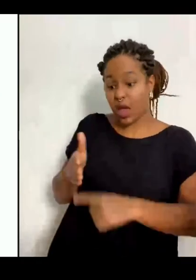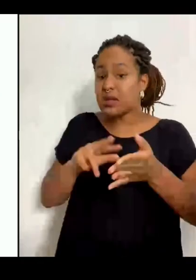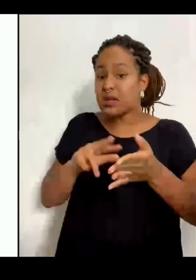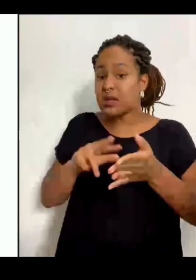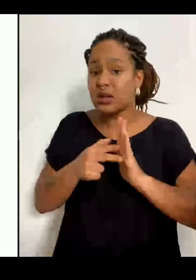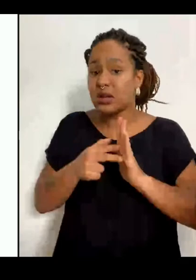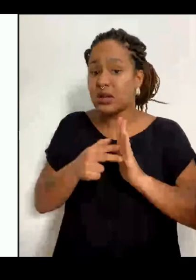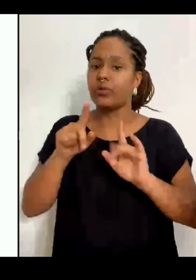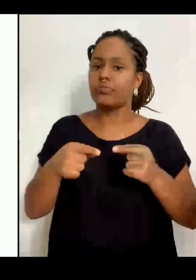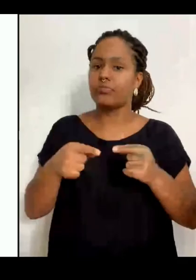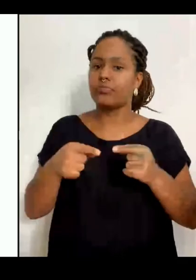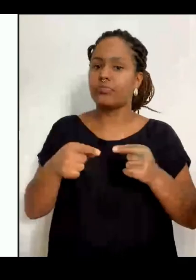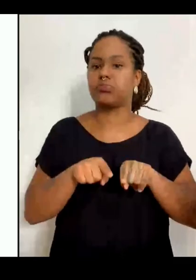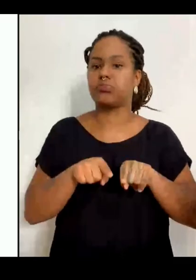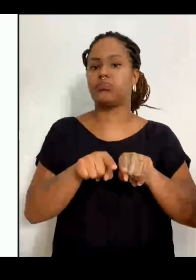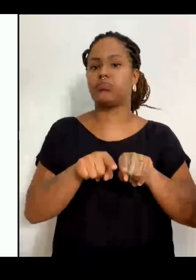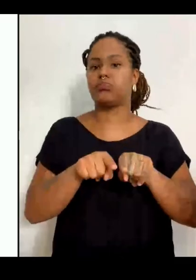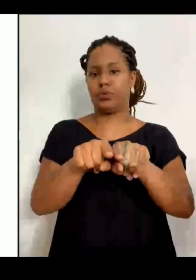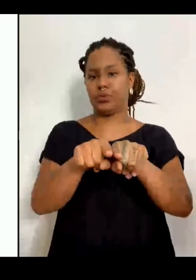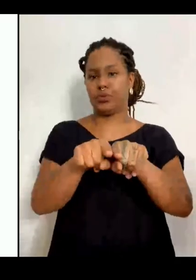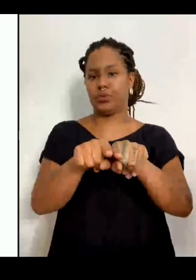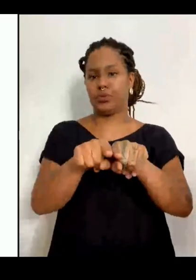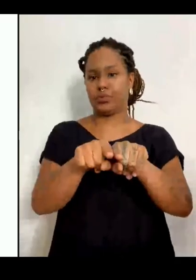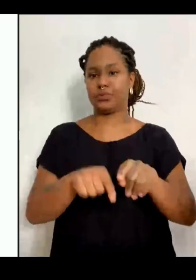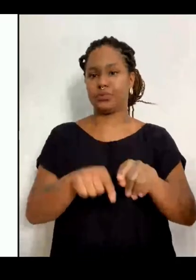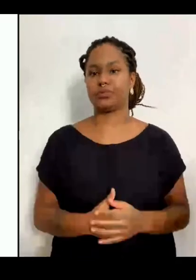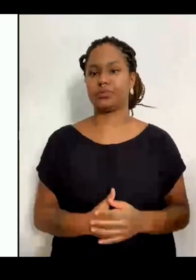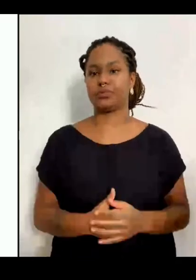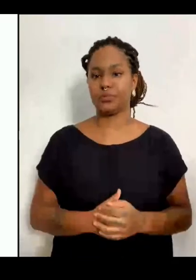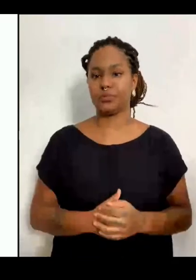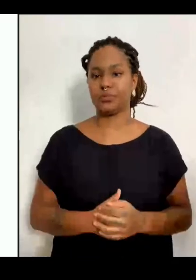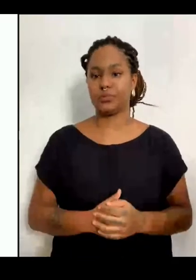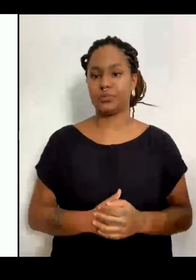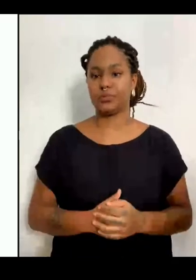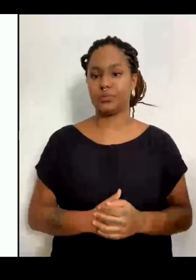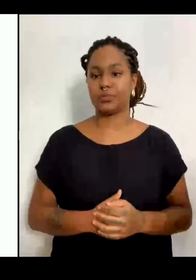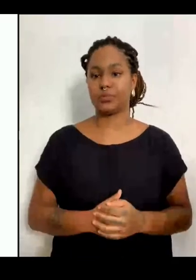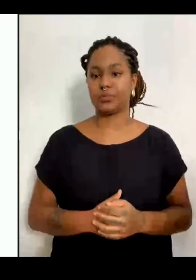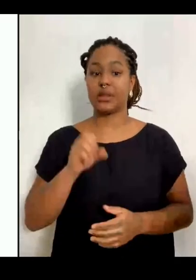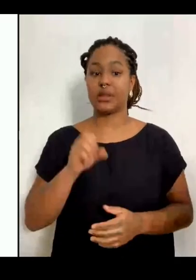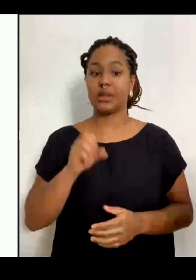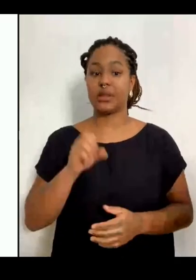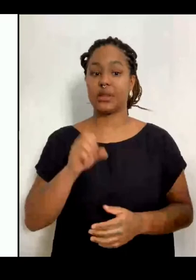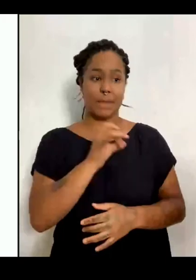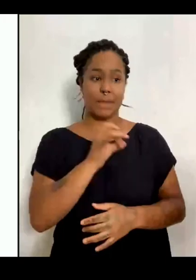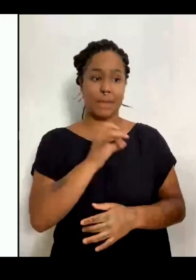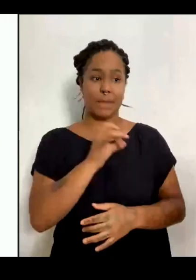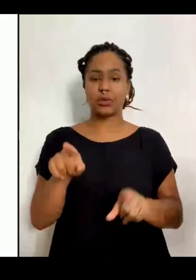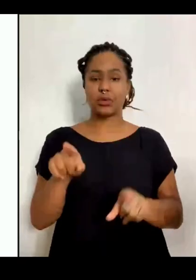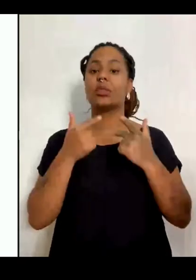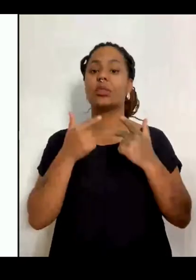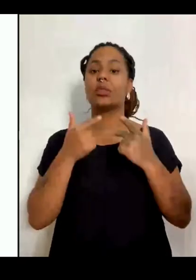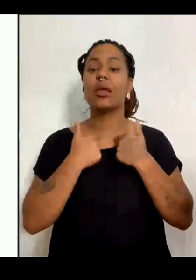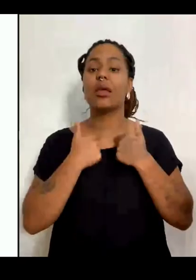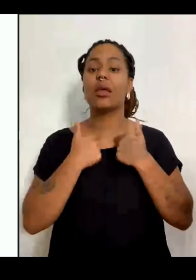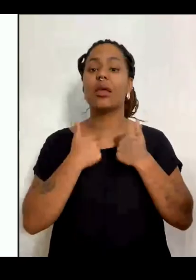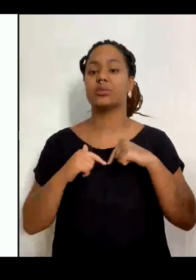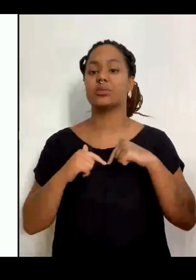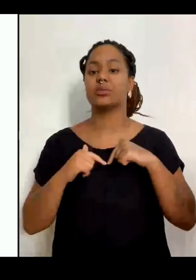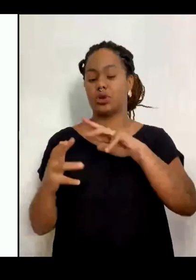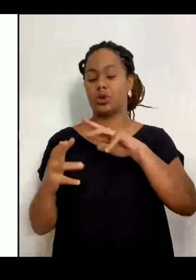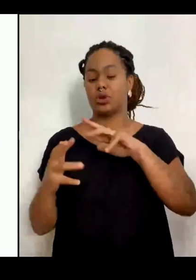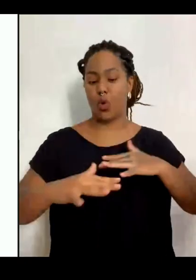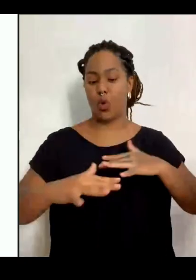so what if we didn't fear but desire the ocean in orderlords essay uses of the erotic the